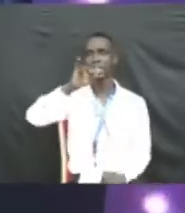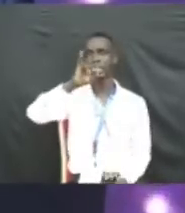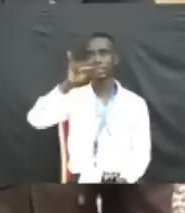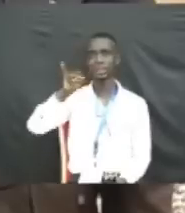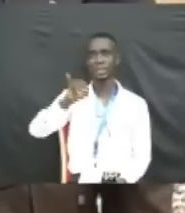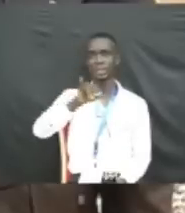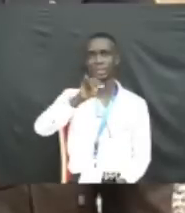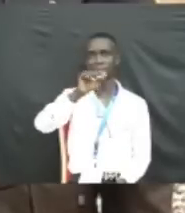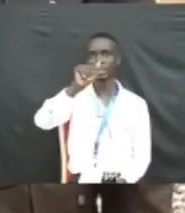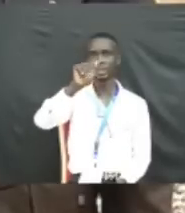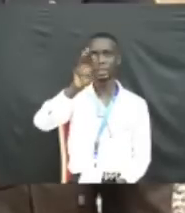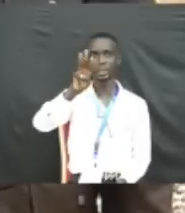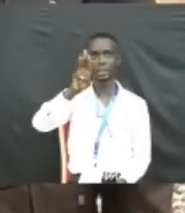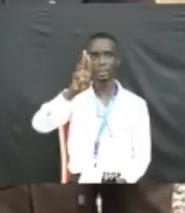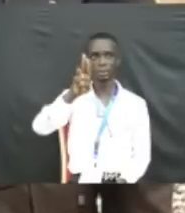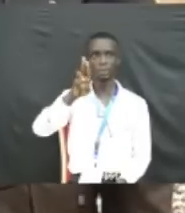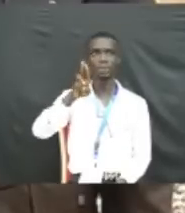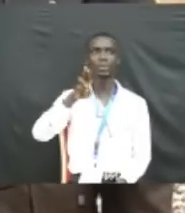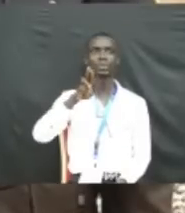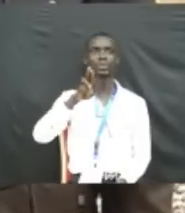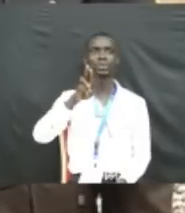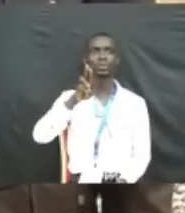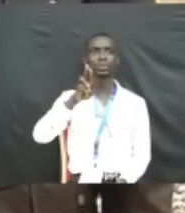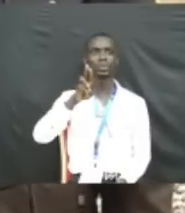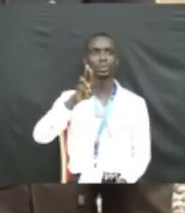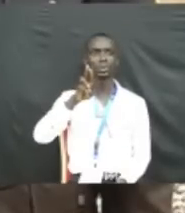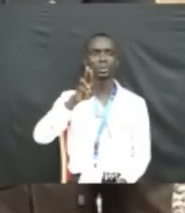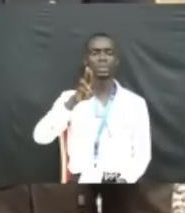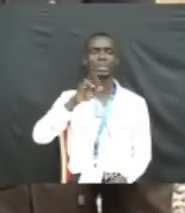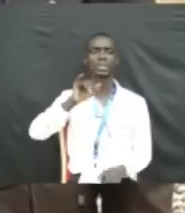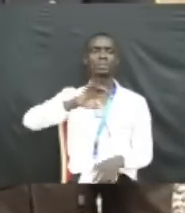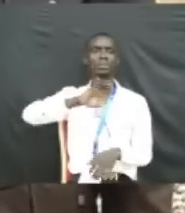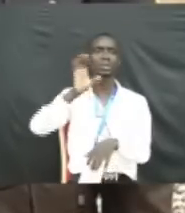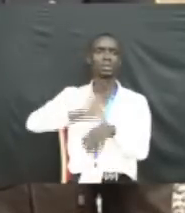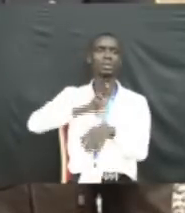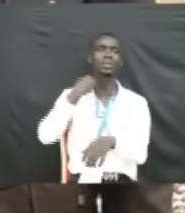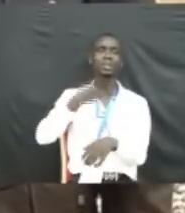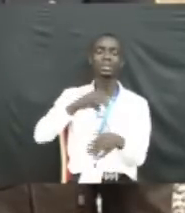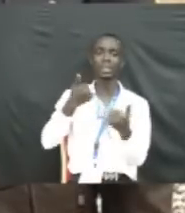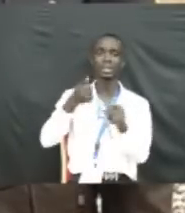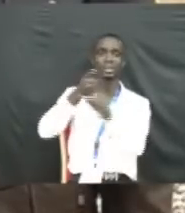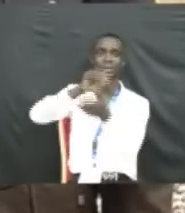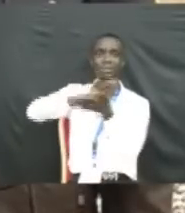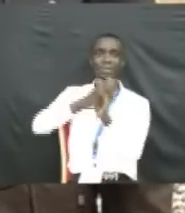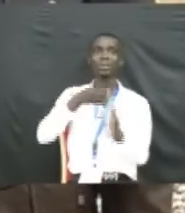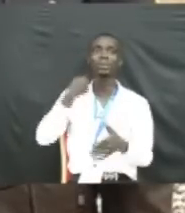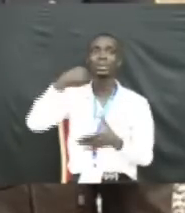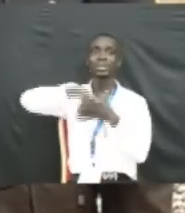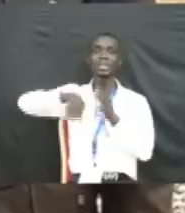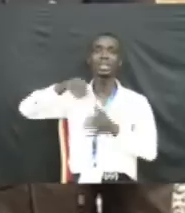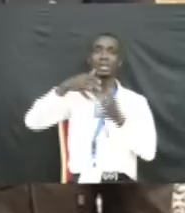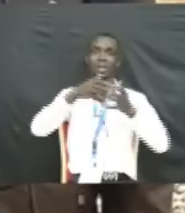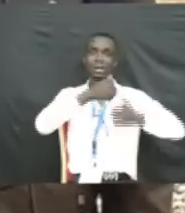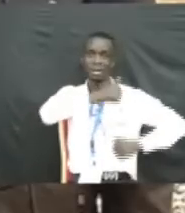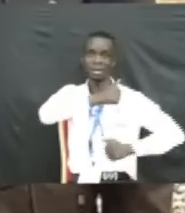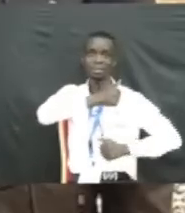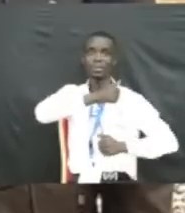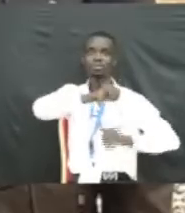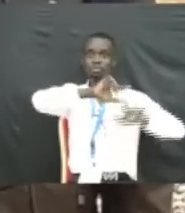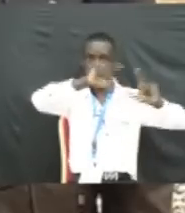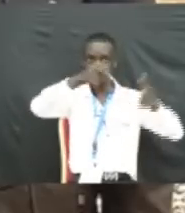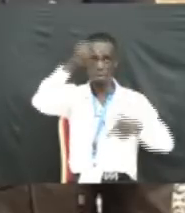successfully recruited as a chaplain in the United States Army with the current rank of captain.